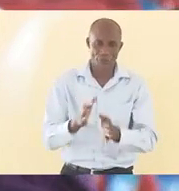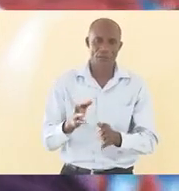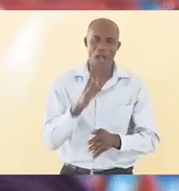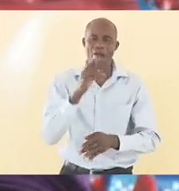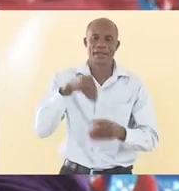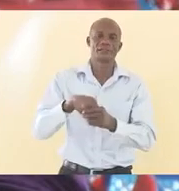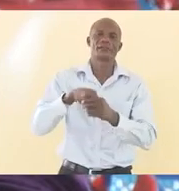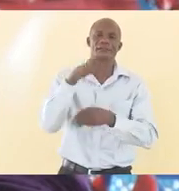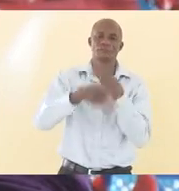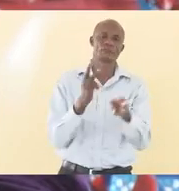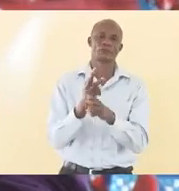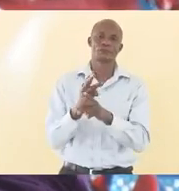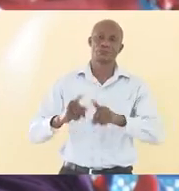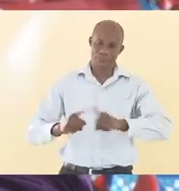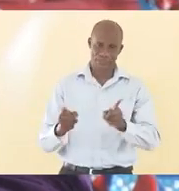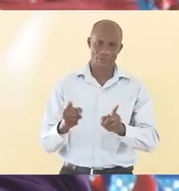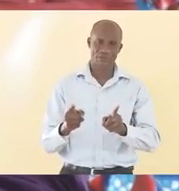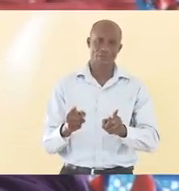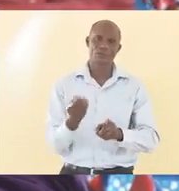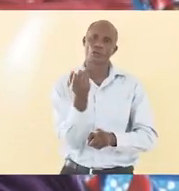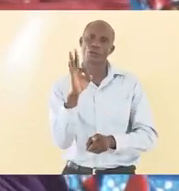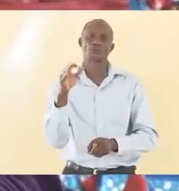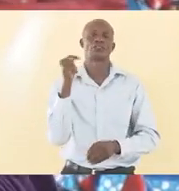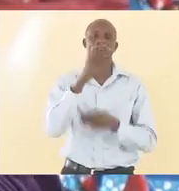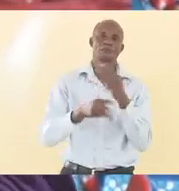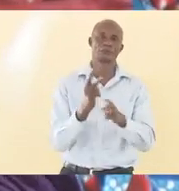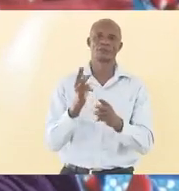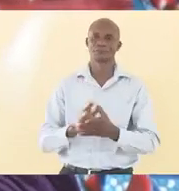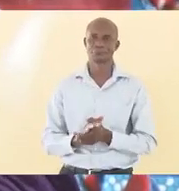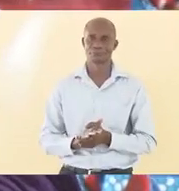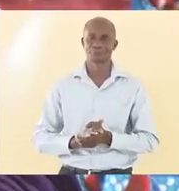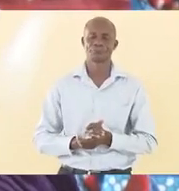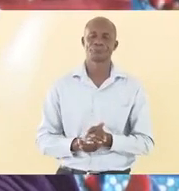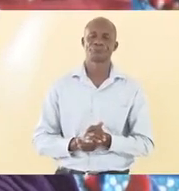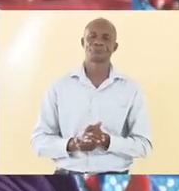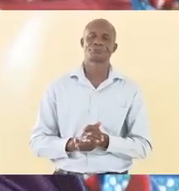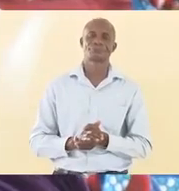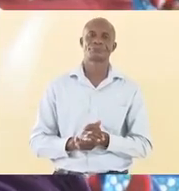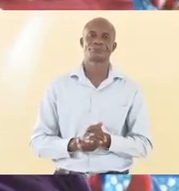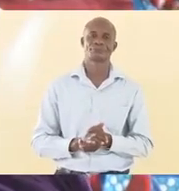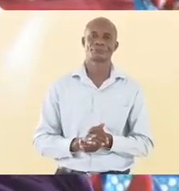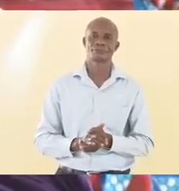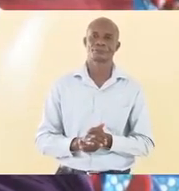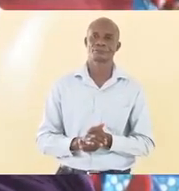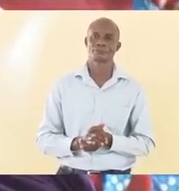followers, are in the world, but not in the world, but not of the